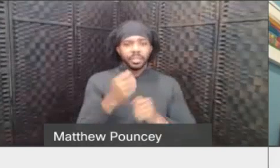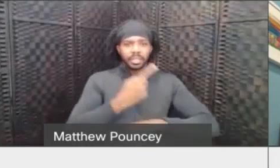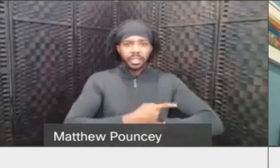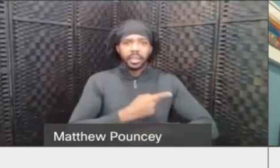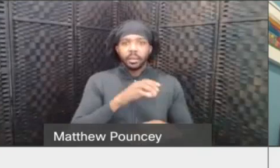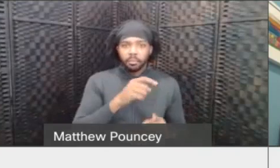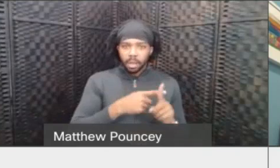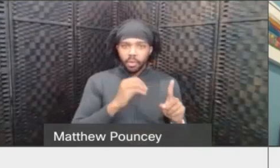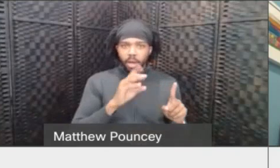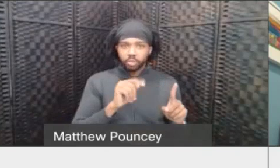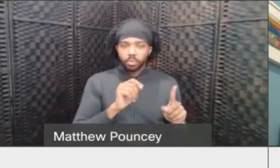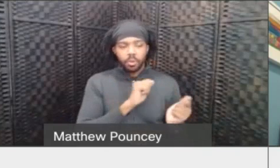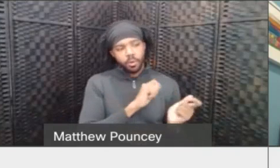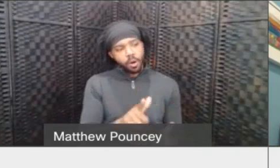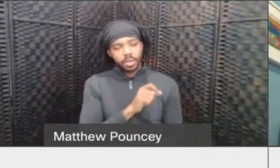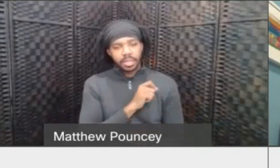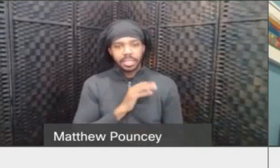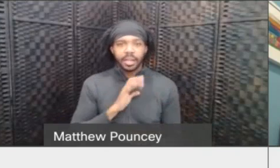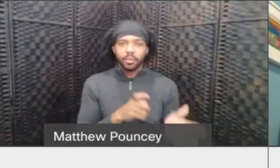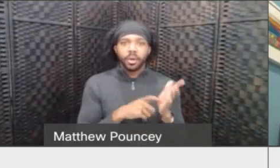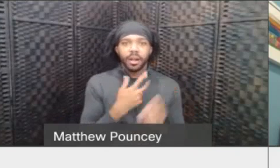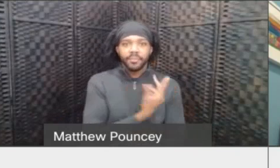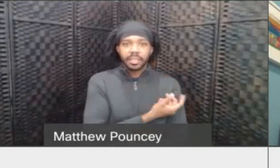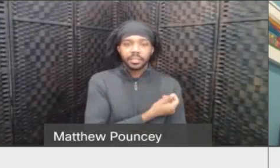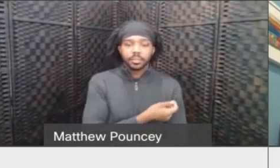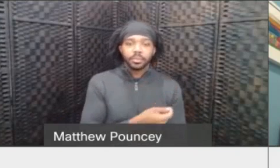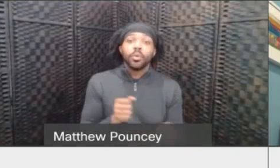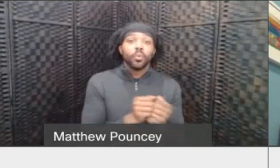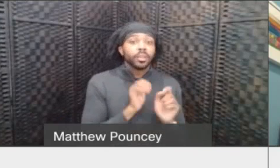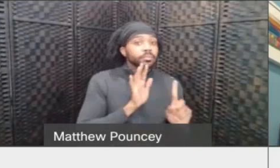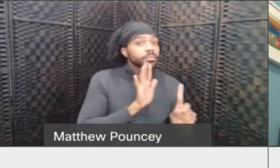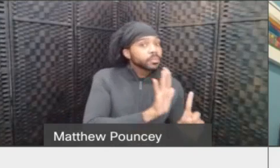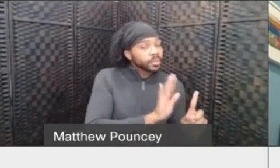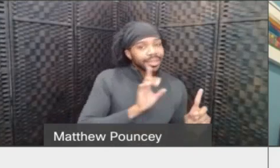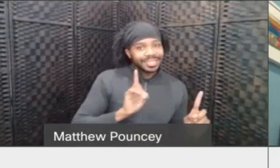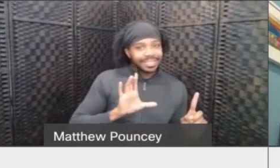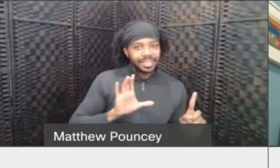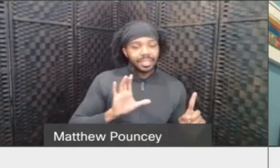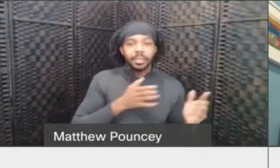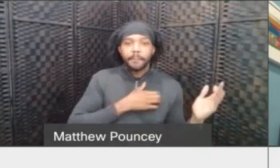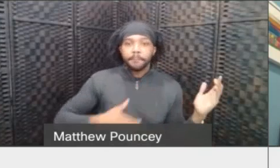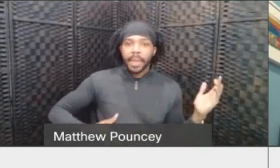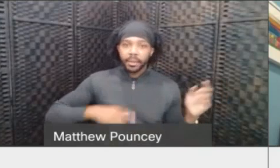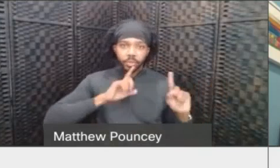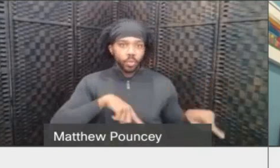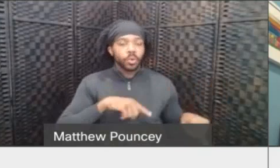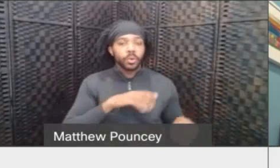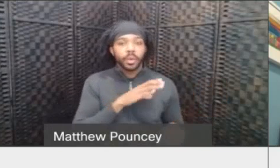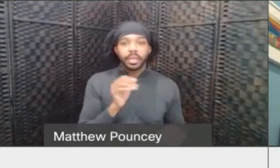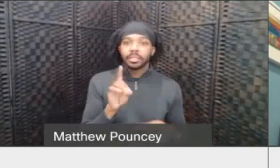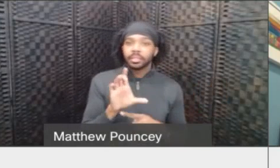would have had to be fully vaccinated, according to the district mayor's orders and